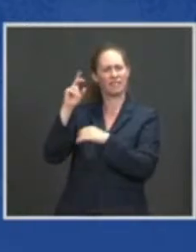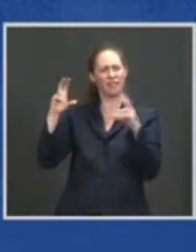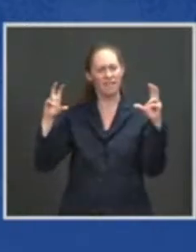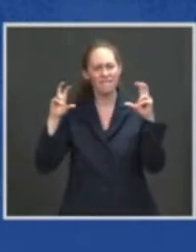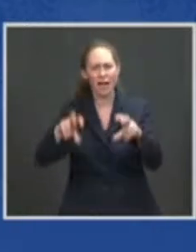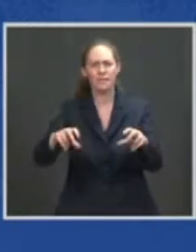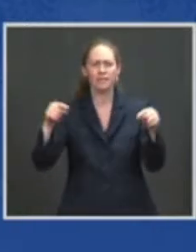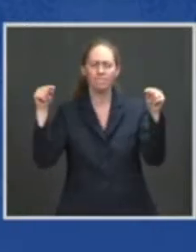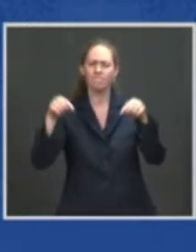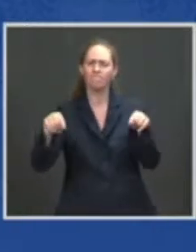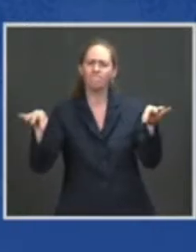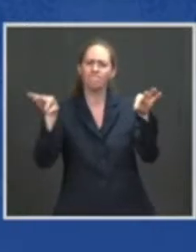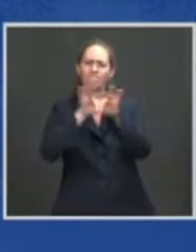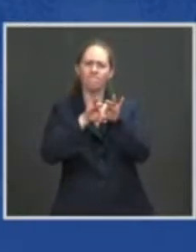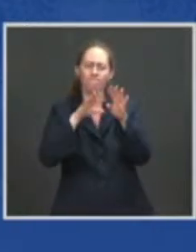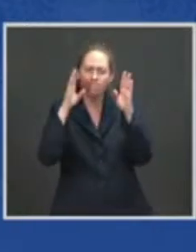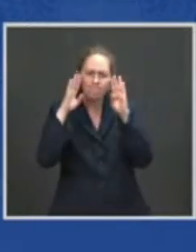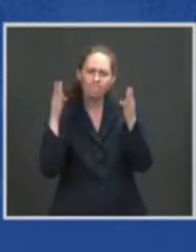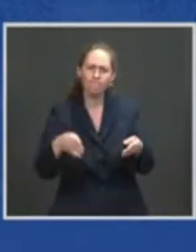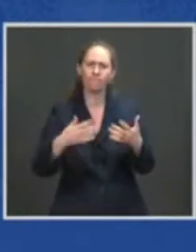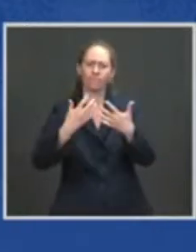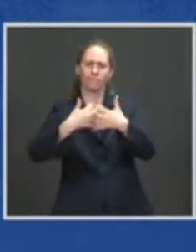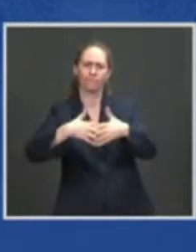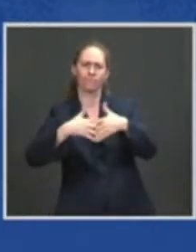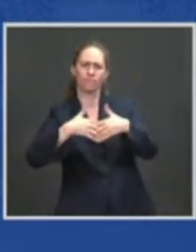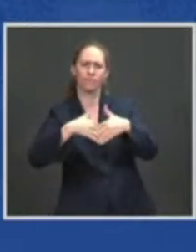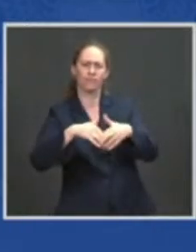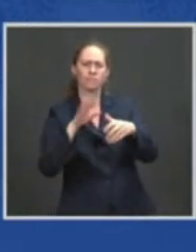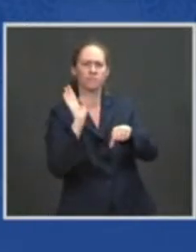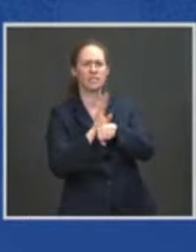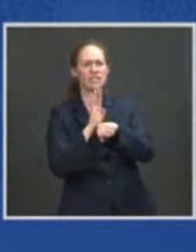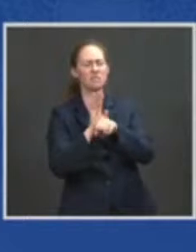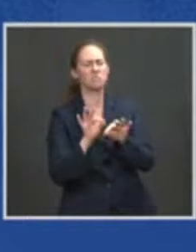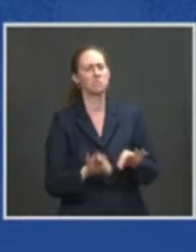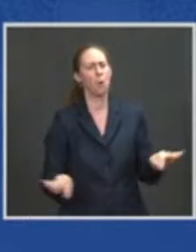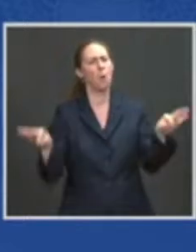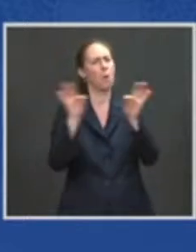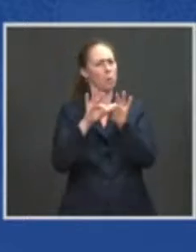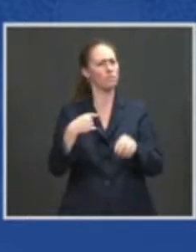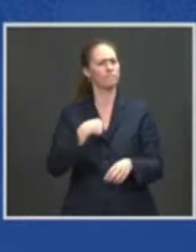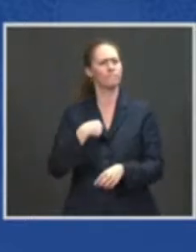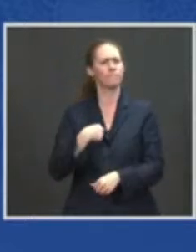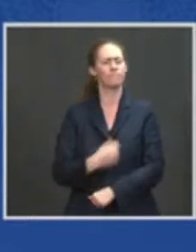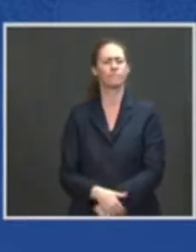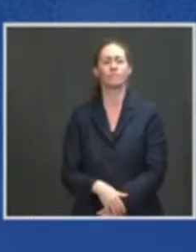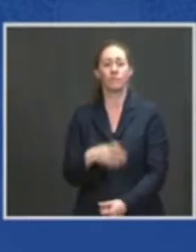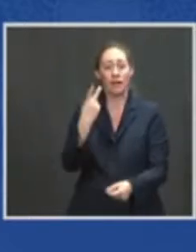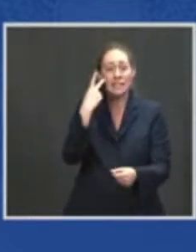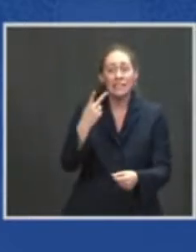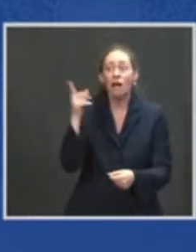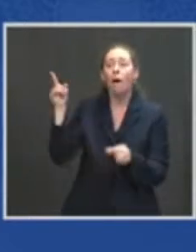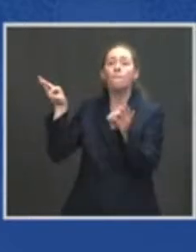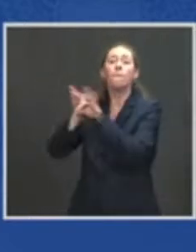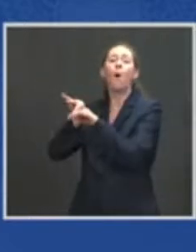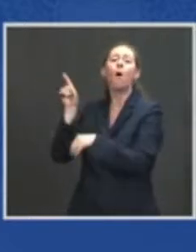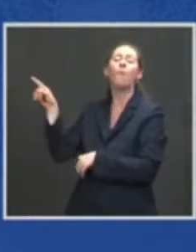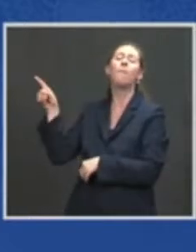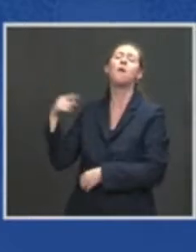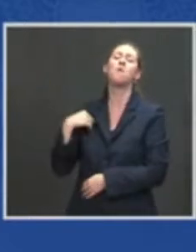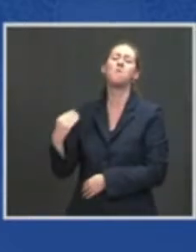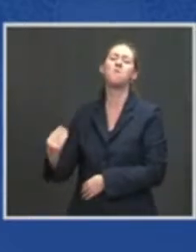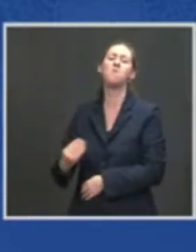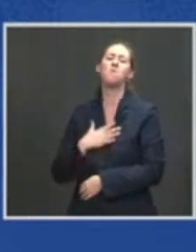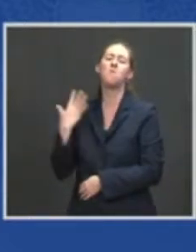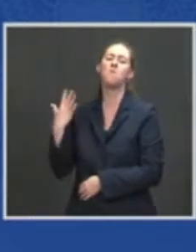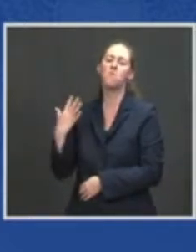so much to me, and for it to get this care and attention from him is invaluable.